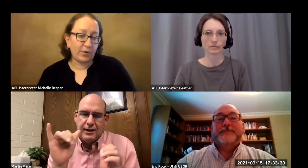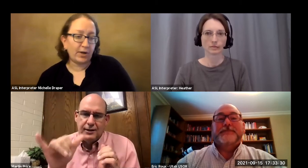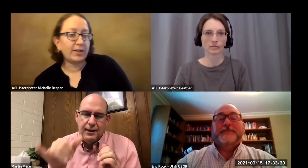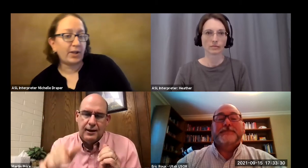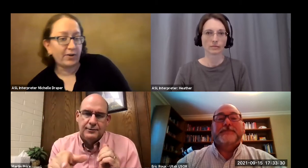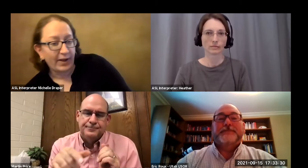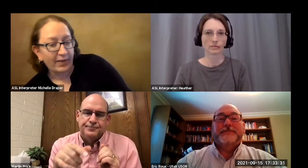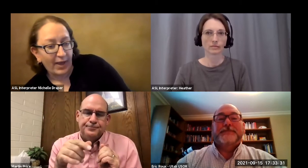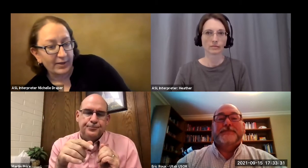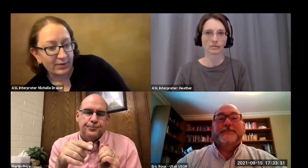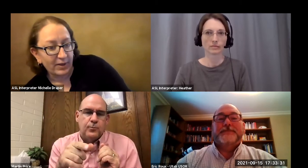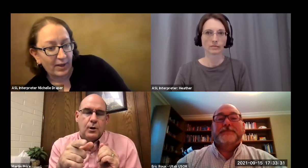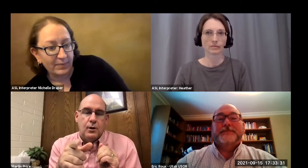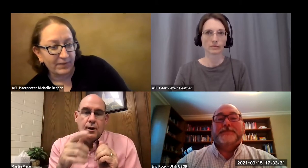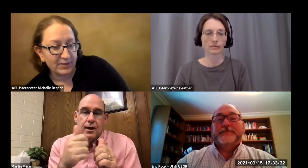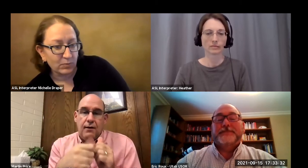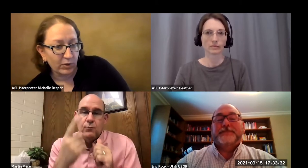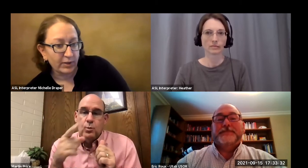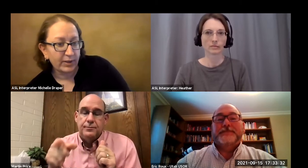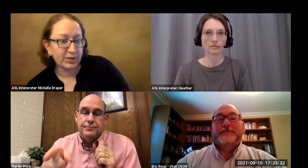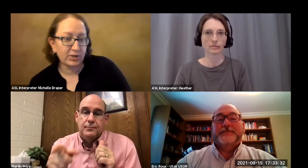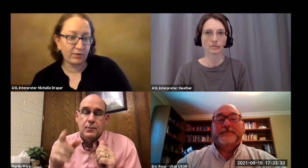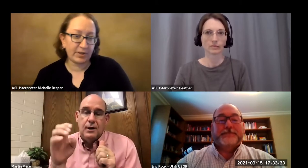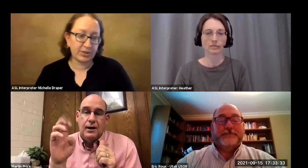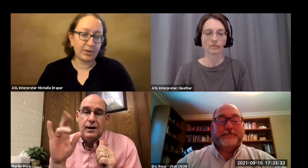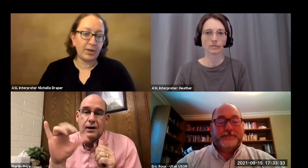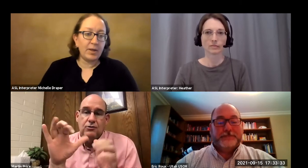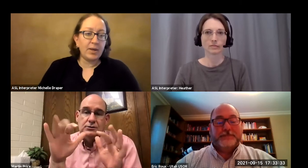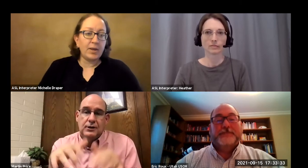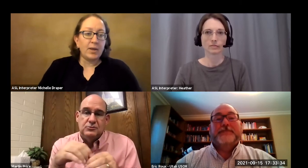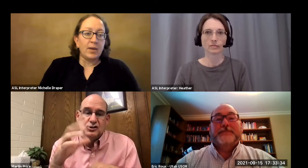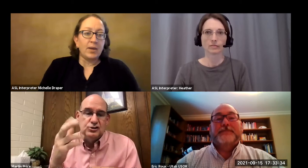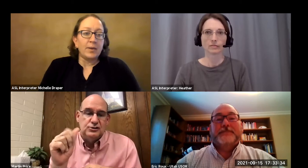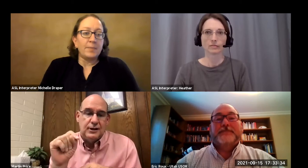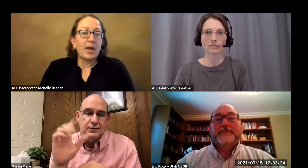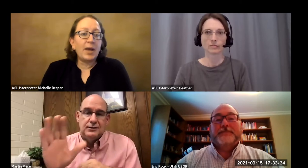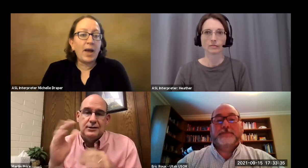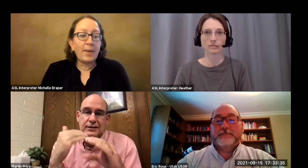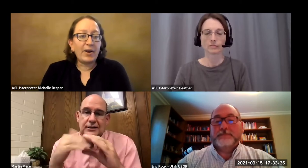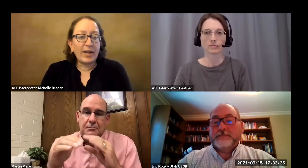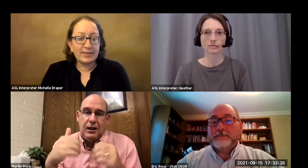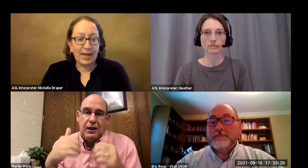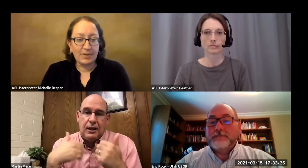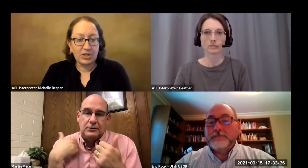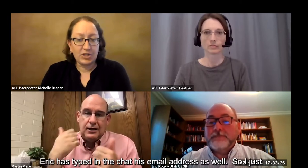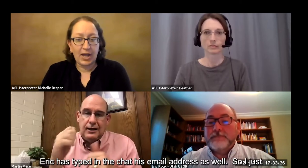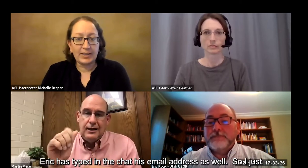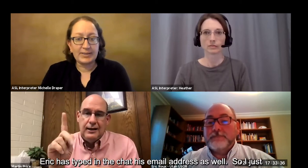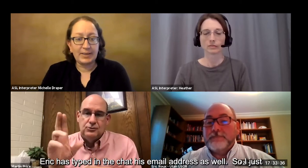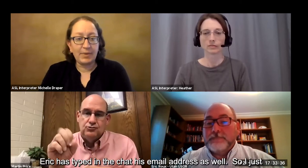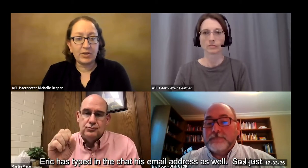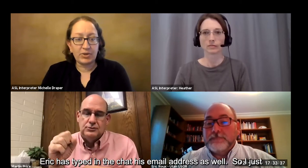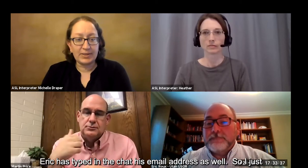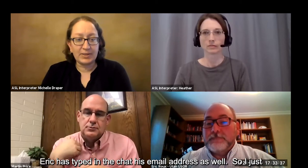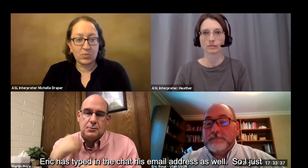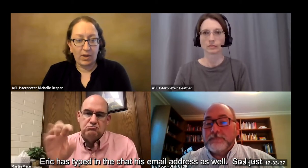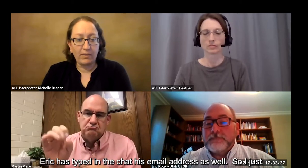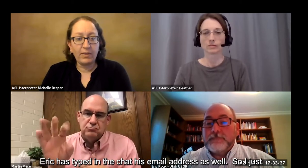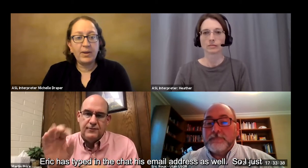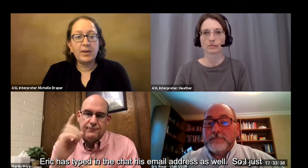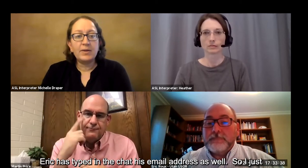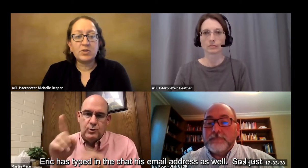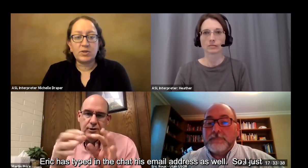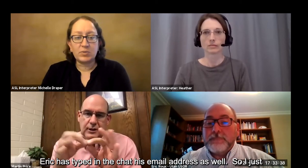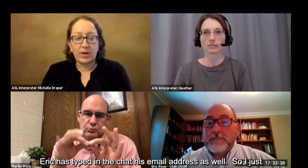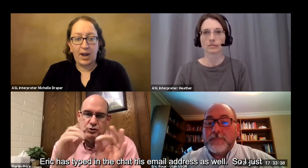Thanks, Eric, for clarifying that, and I'm giving some more additional information. Eric has typed in the chat his email address as